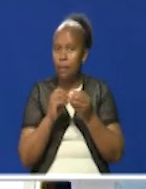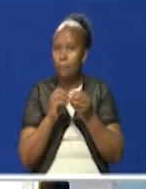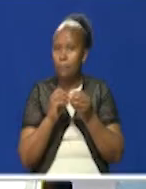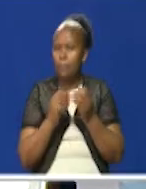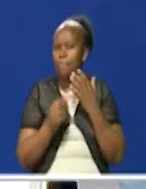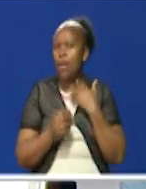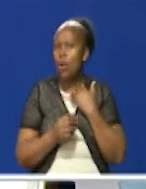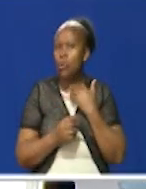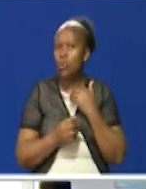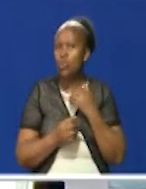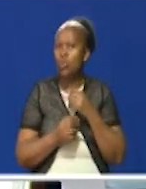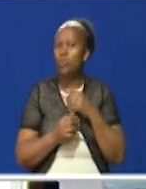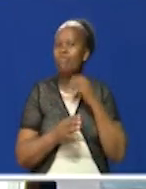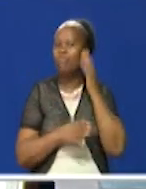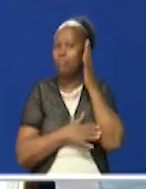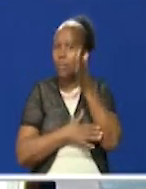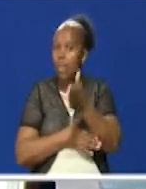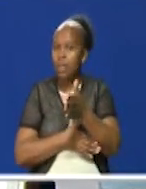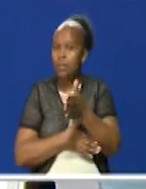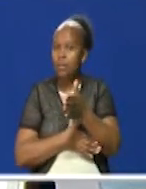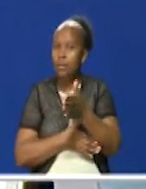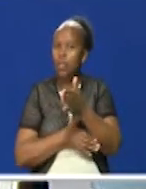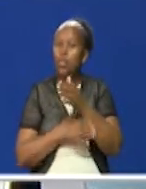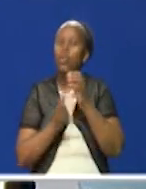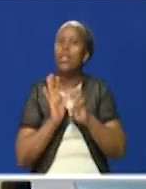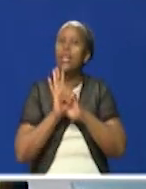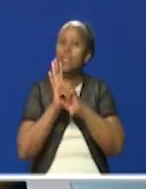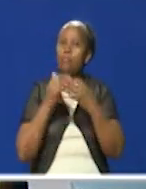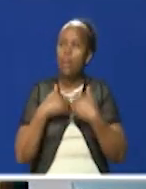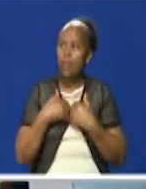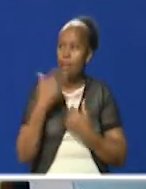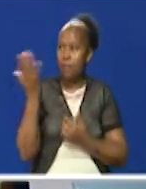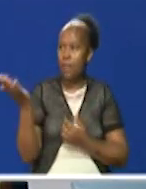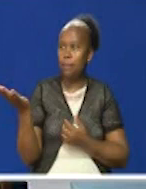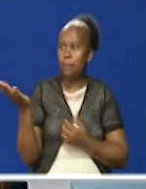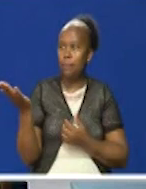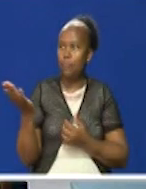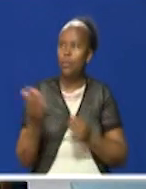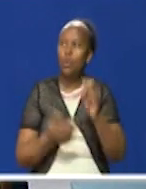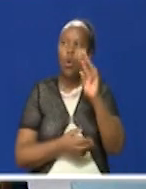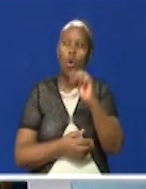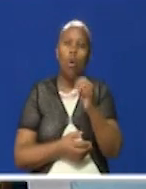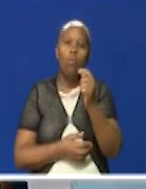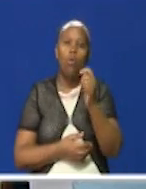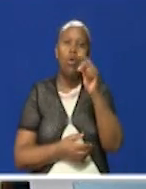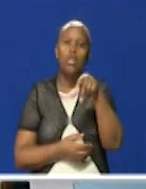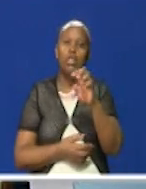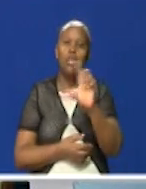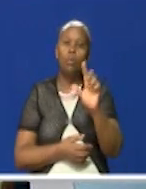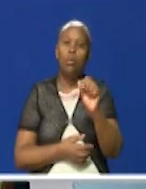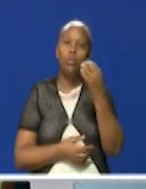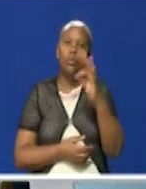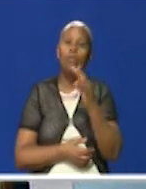I want to go directly to the examples. The multiples of